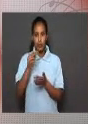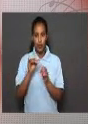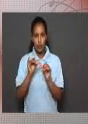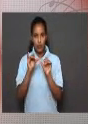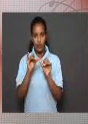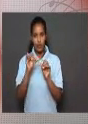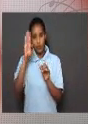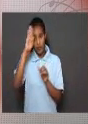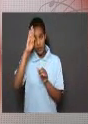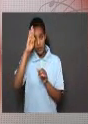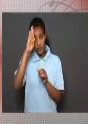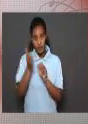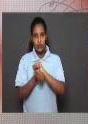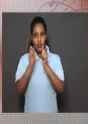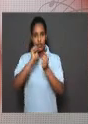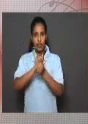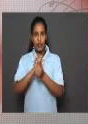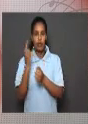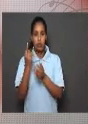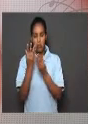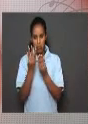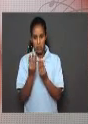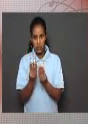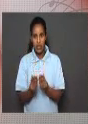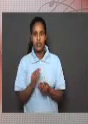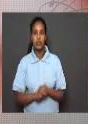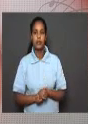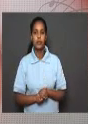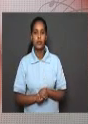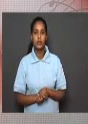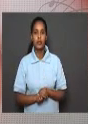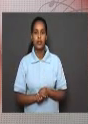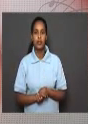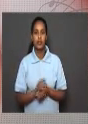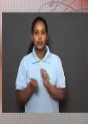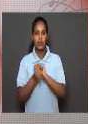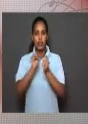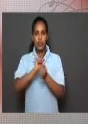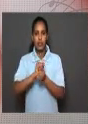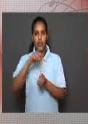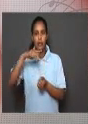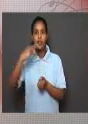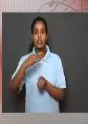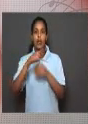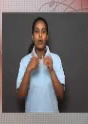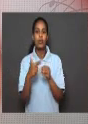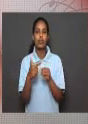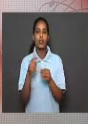the buffer changes only slightly, altering to a pH of